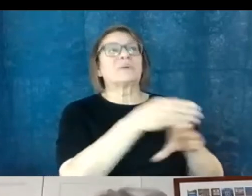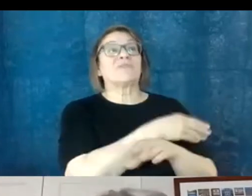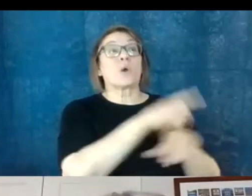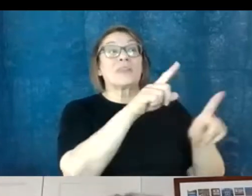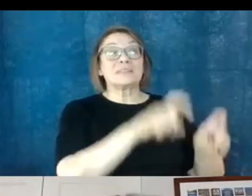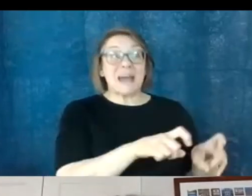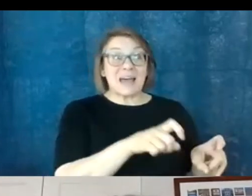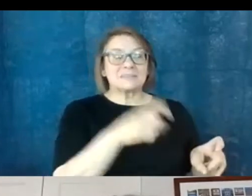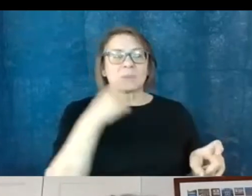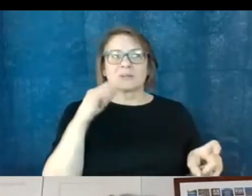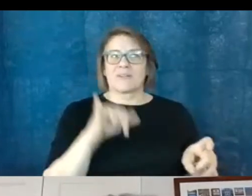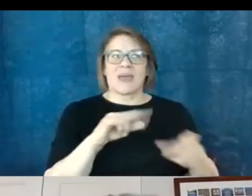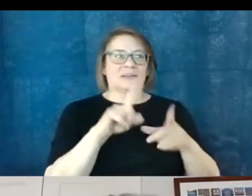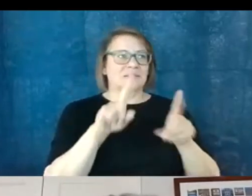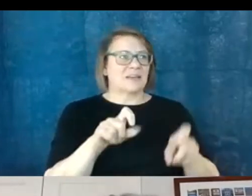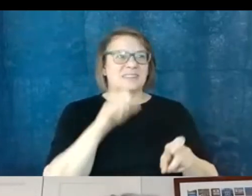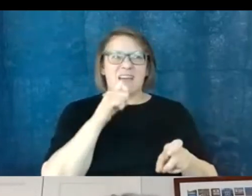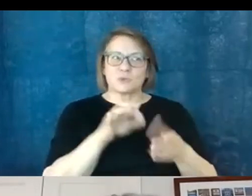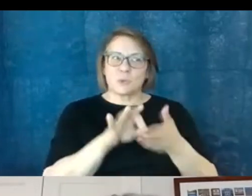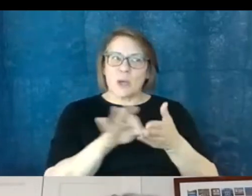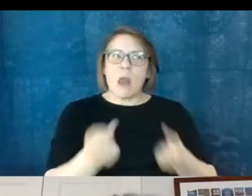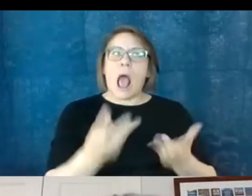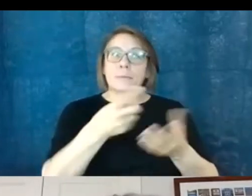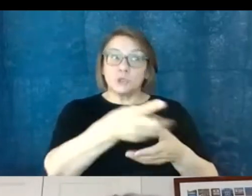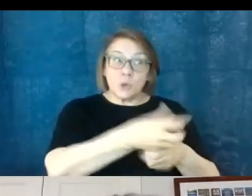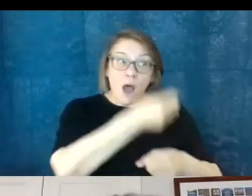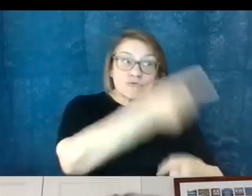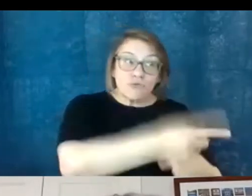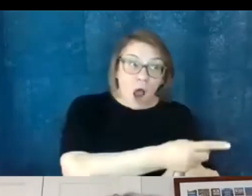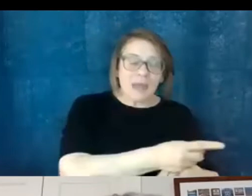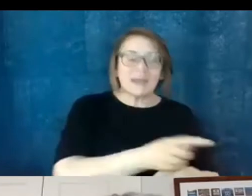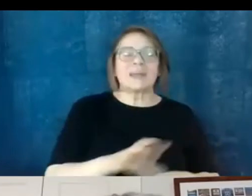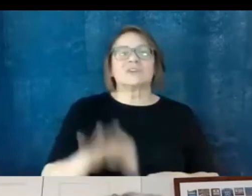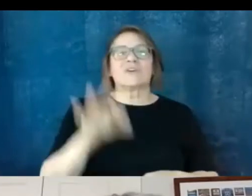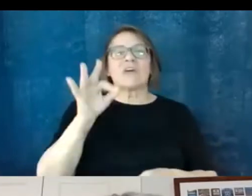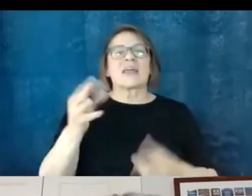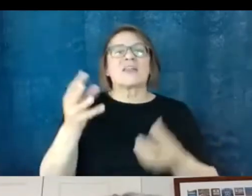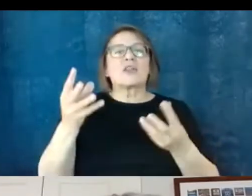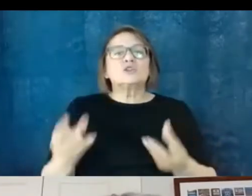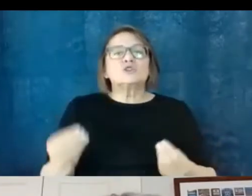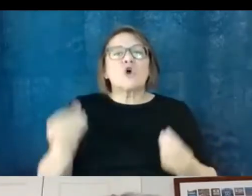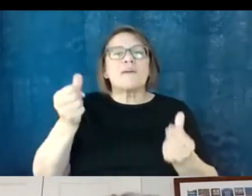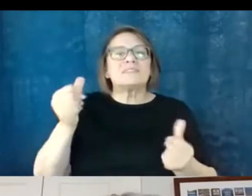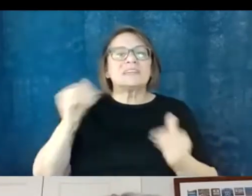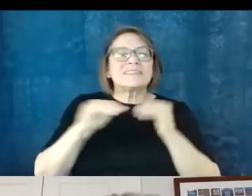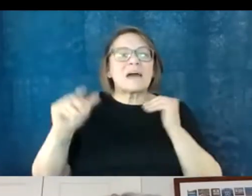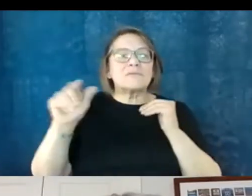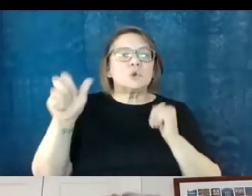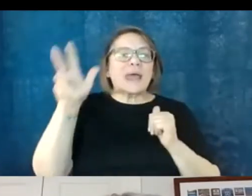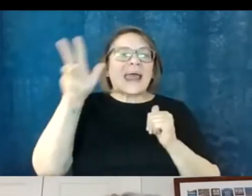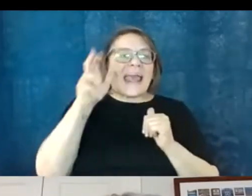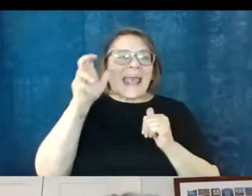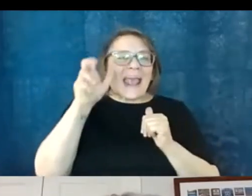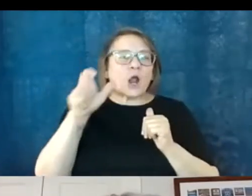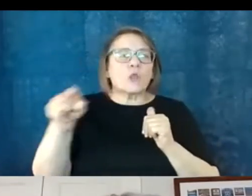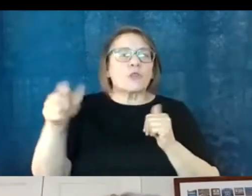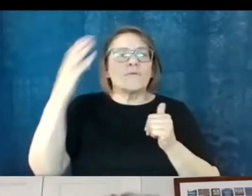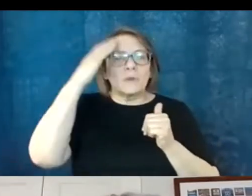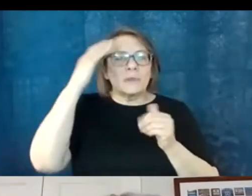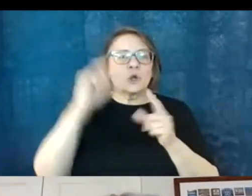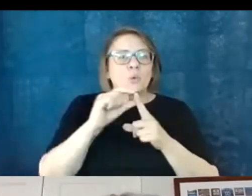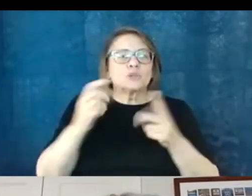that test isn't to count how many words you got correct. It's to find the softest level where you can hear those familiar words that you know